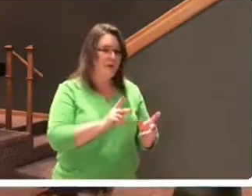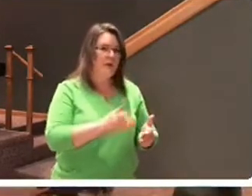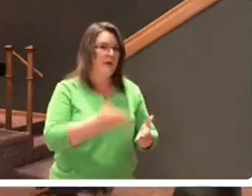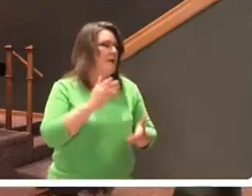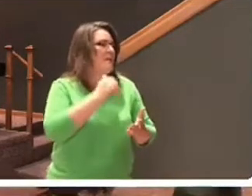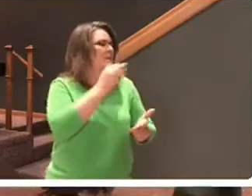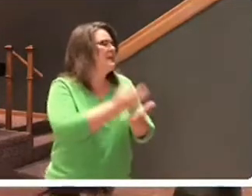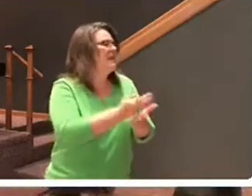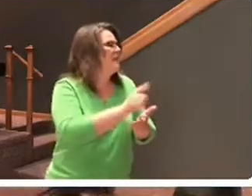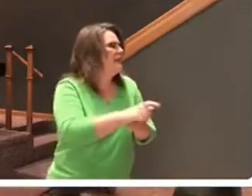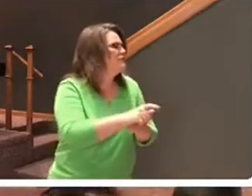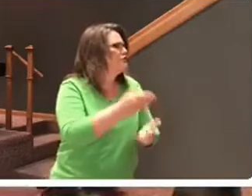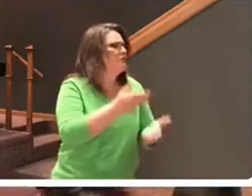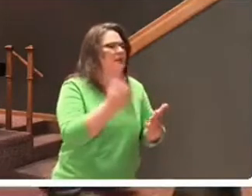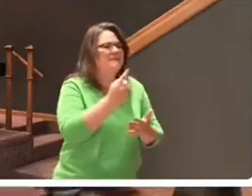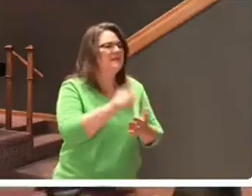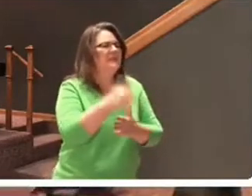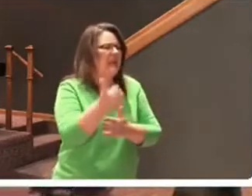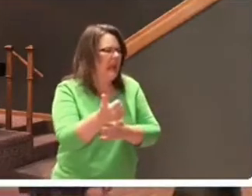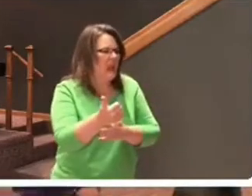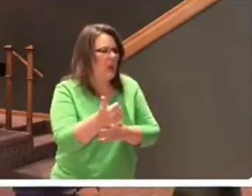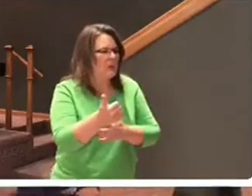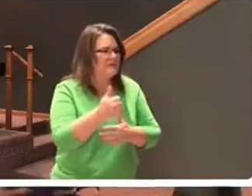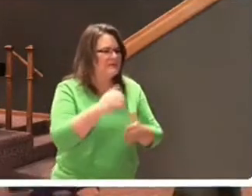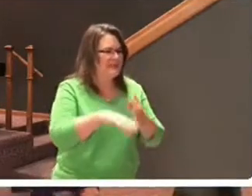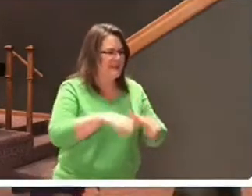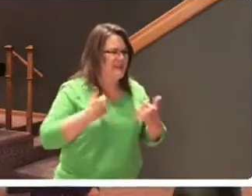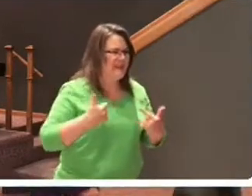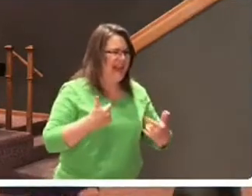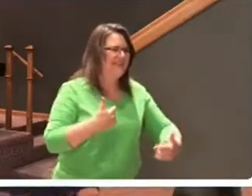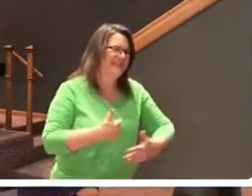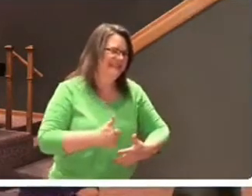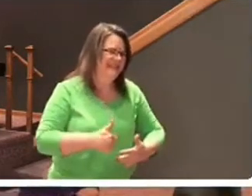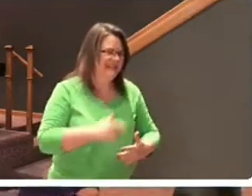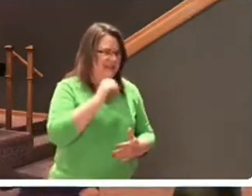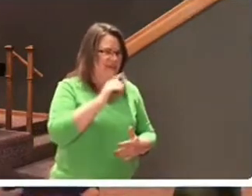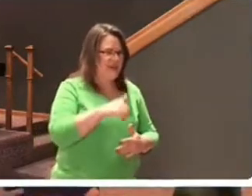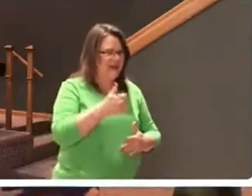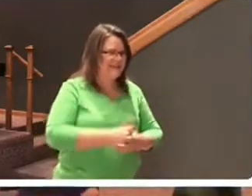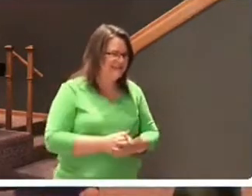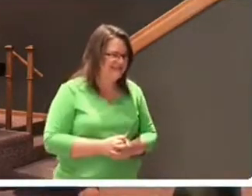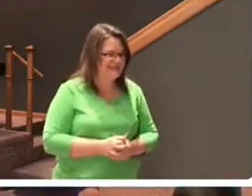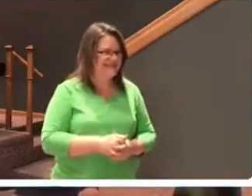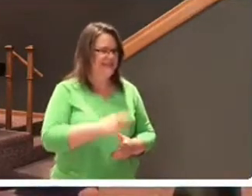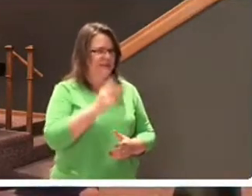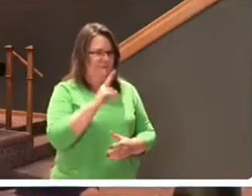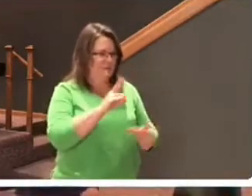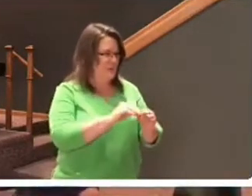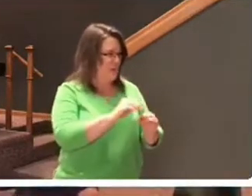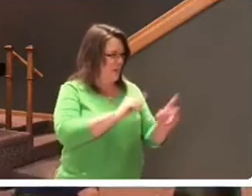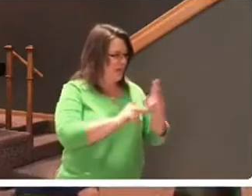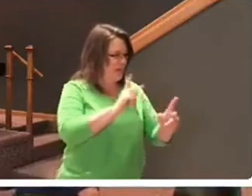be a financial need. It may be something else critical in your life. But who else? Two more people.